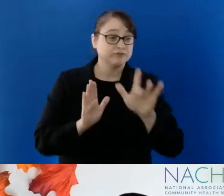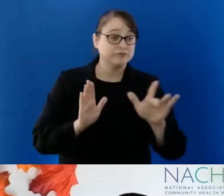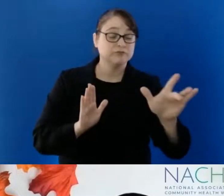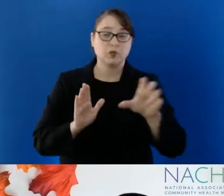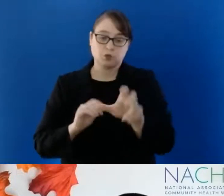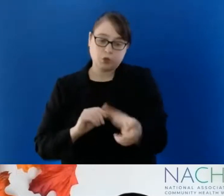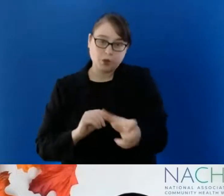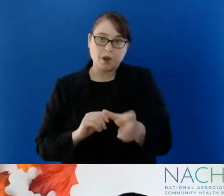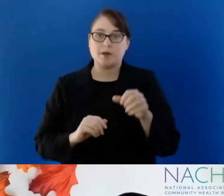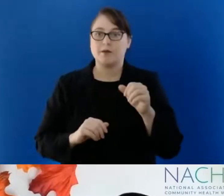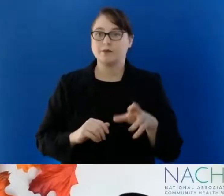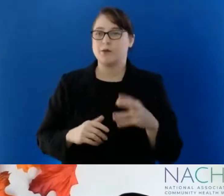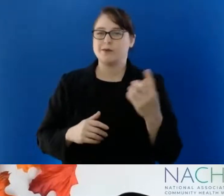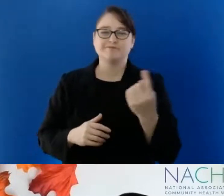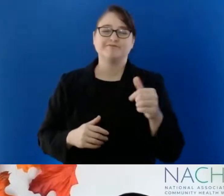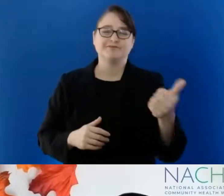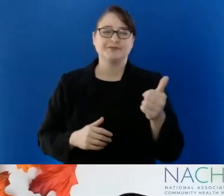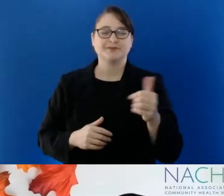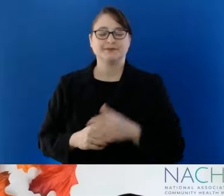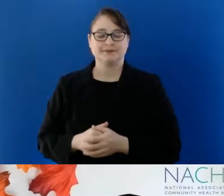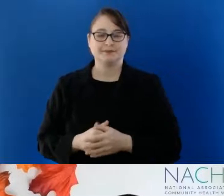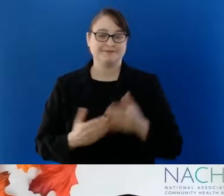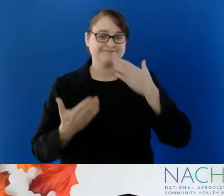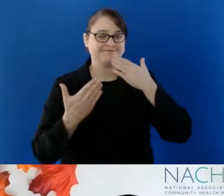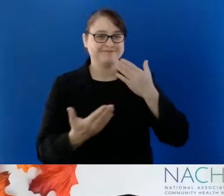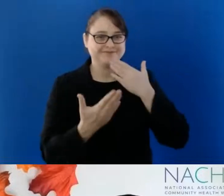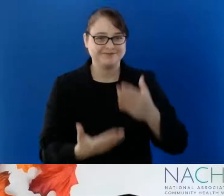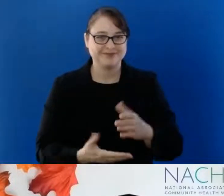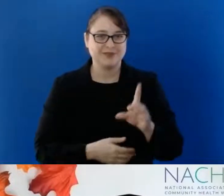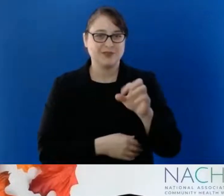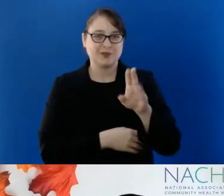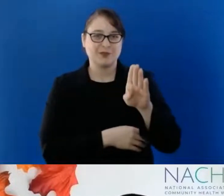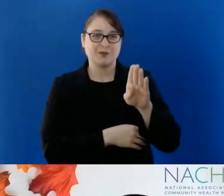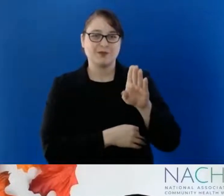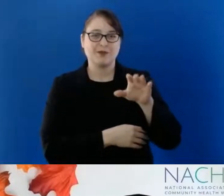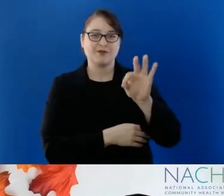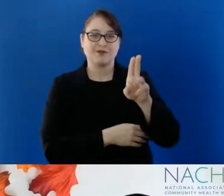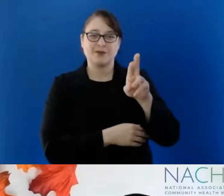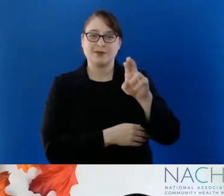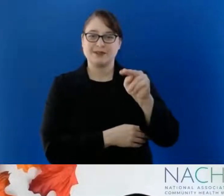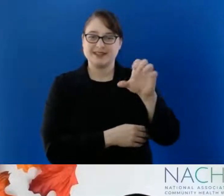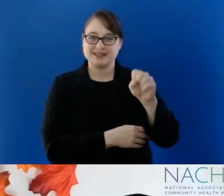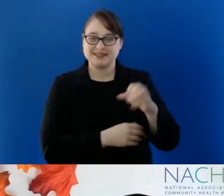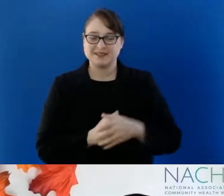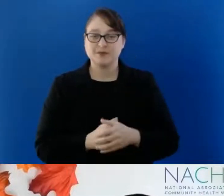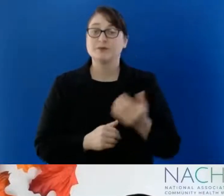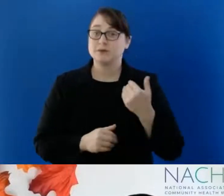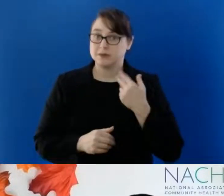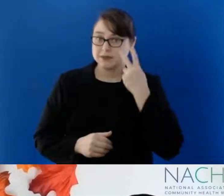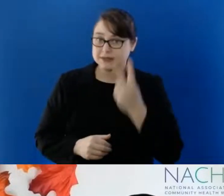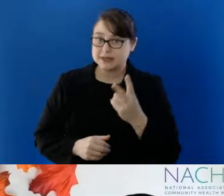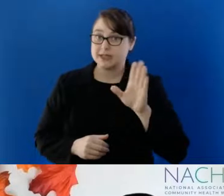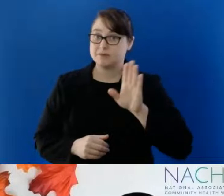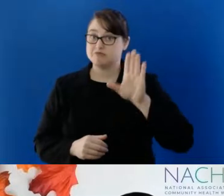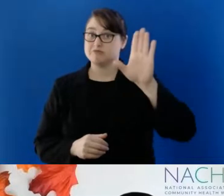Thank you, Dr. Furness. We do have some folks with their hands up. I am gonna promote